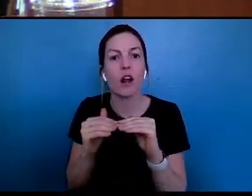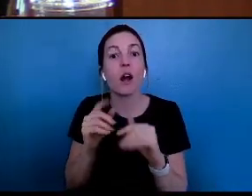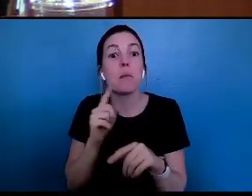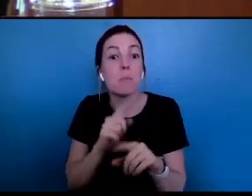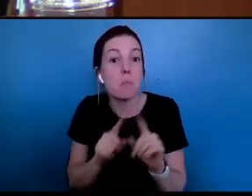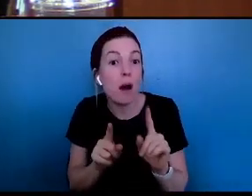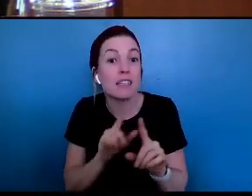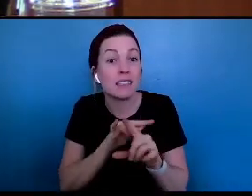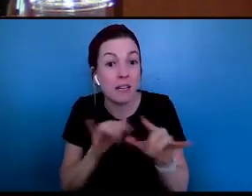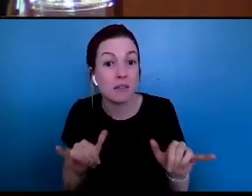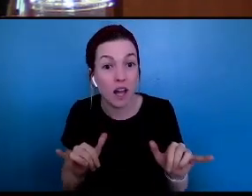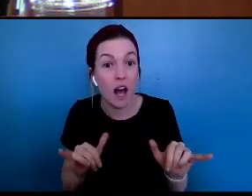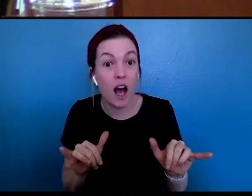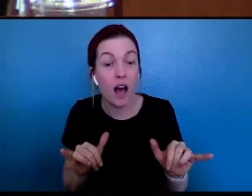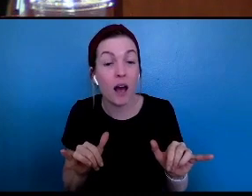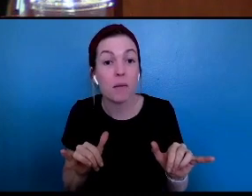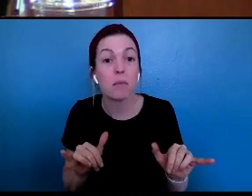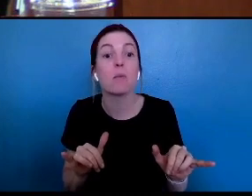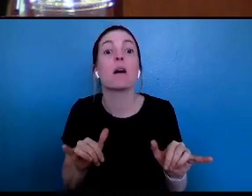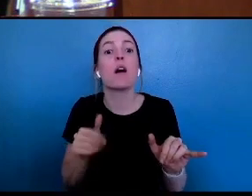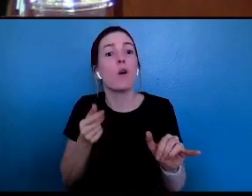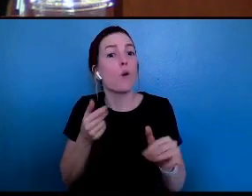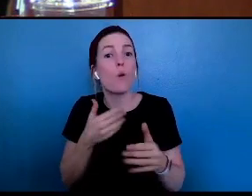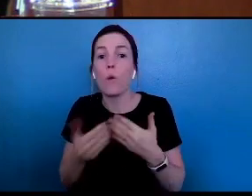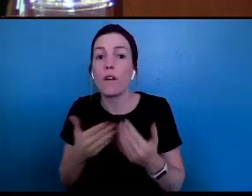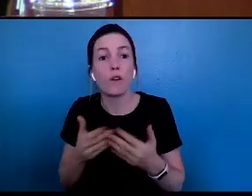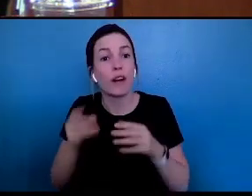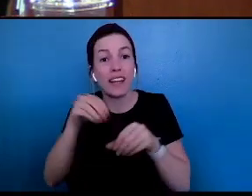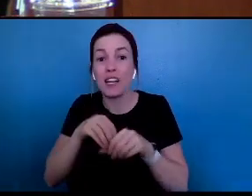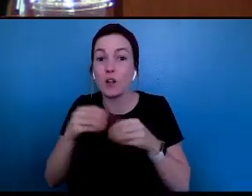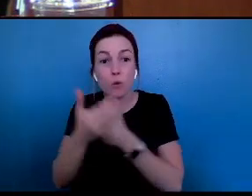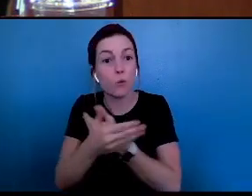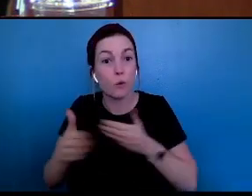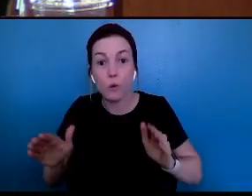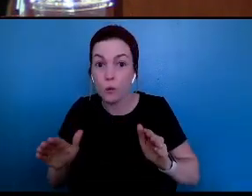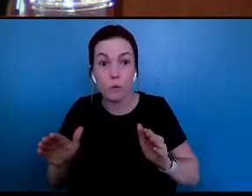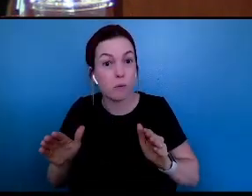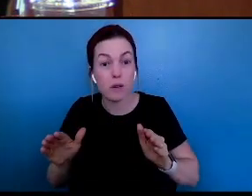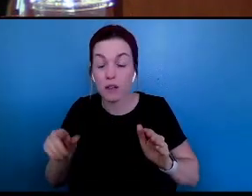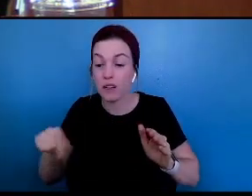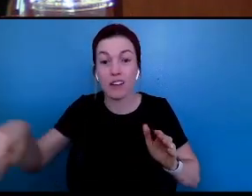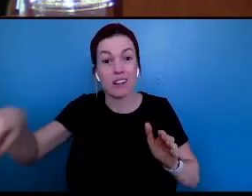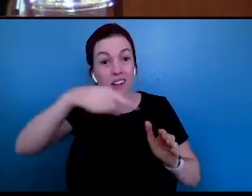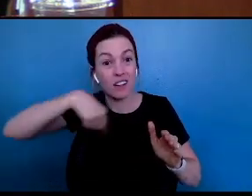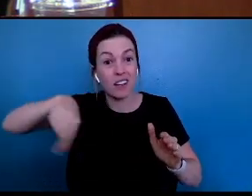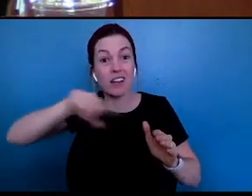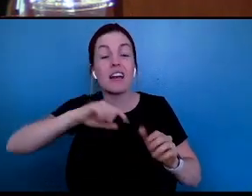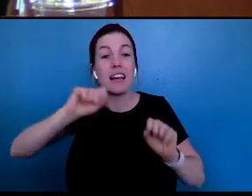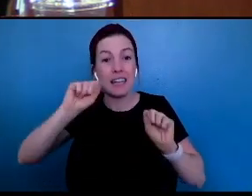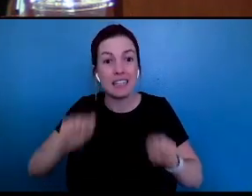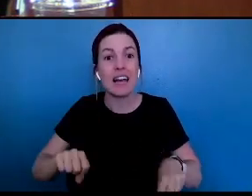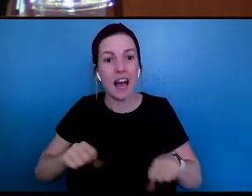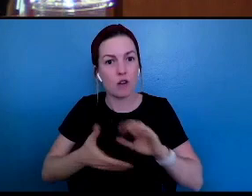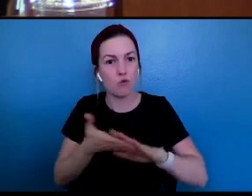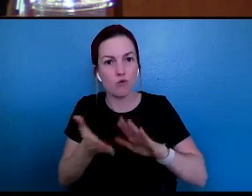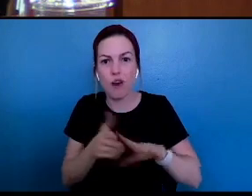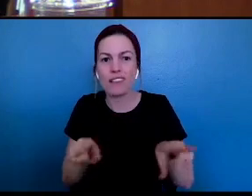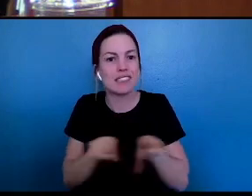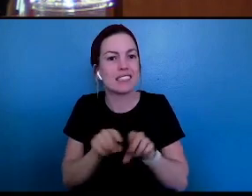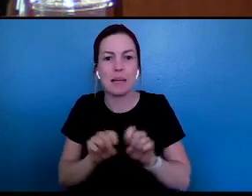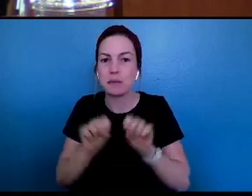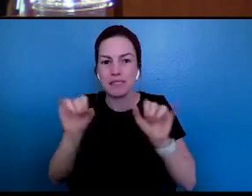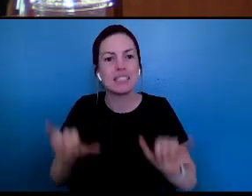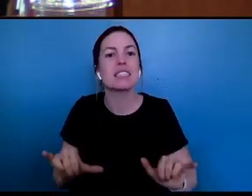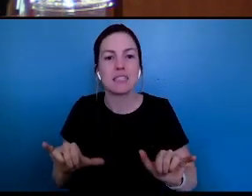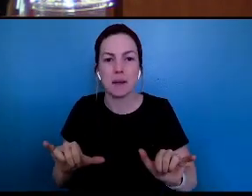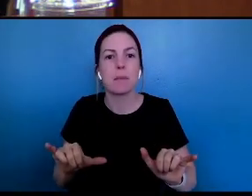these many people in the room, can in their own laptops, in their own hardware, run such systems in such a way that